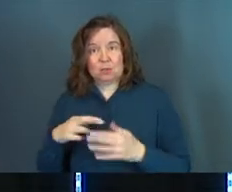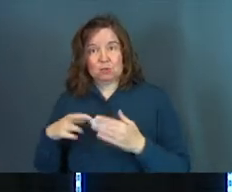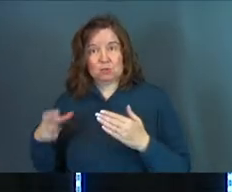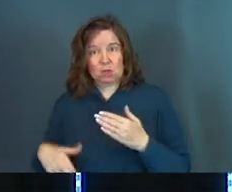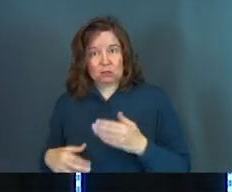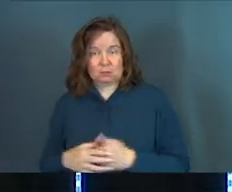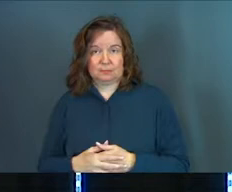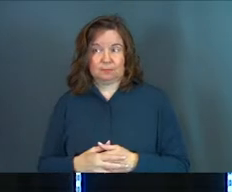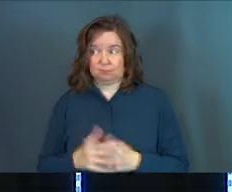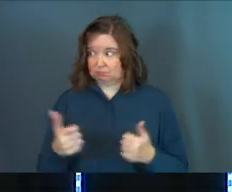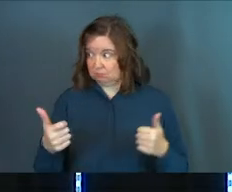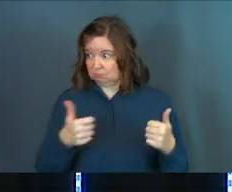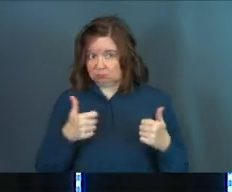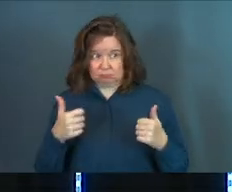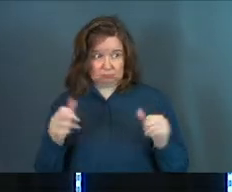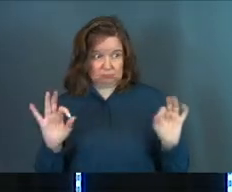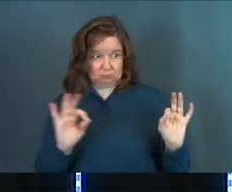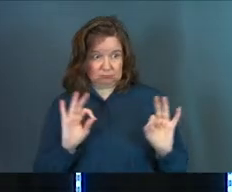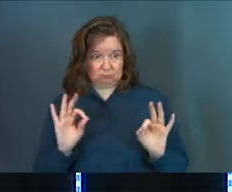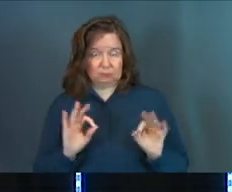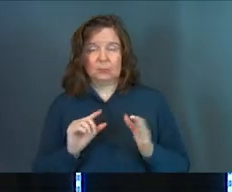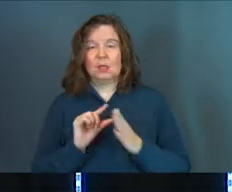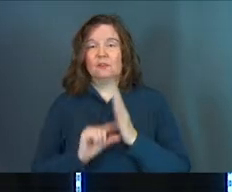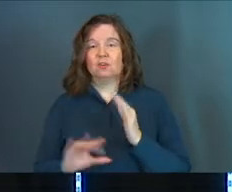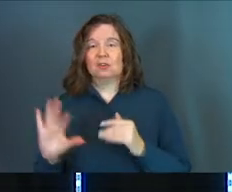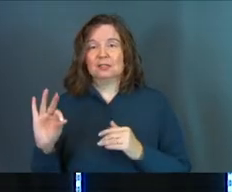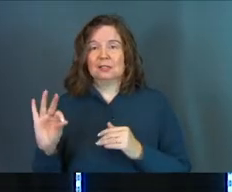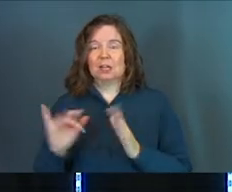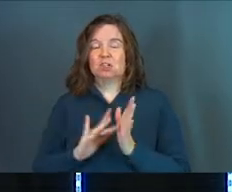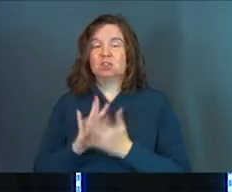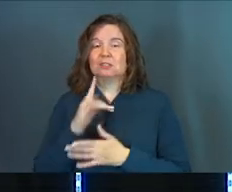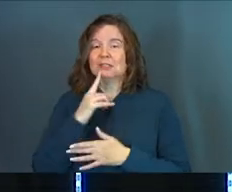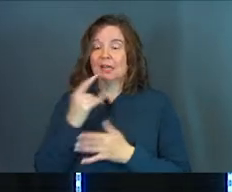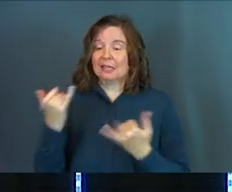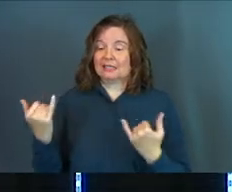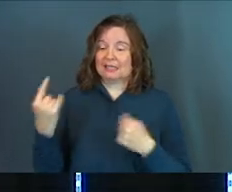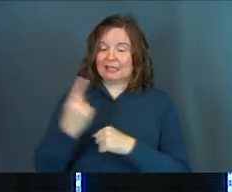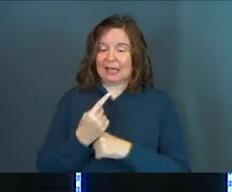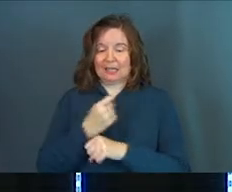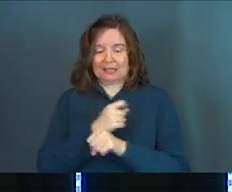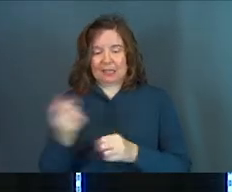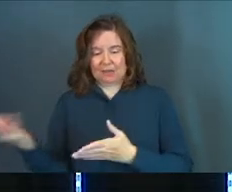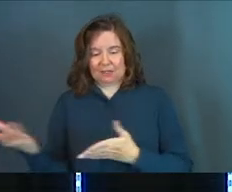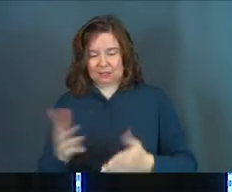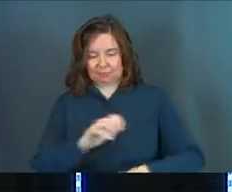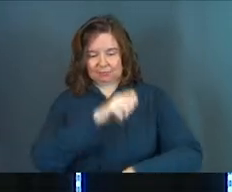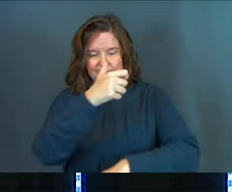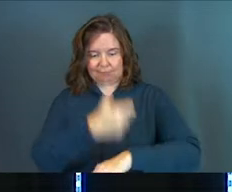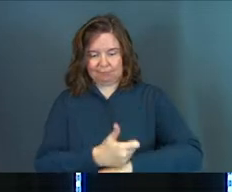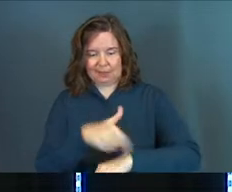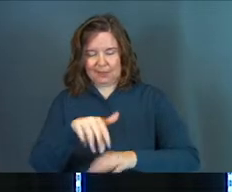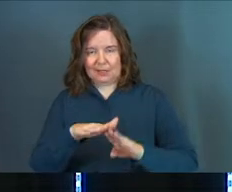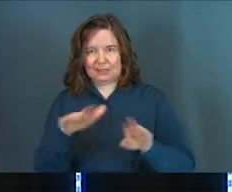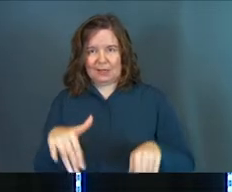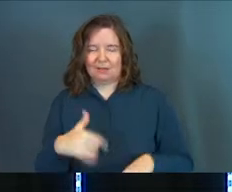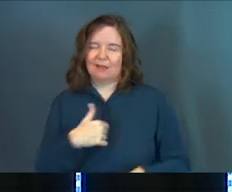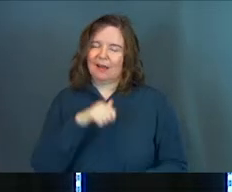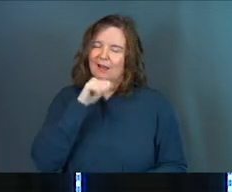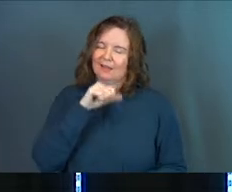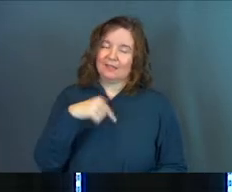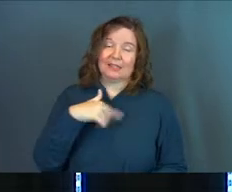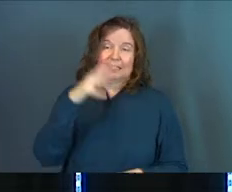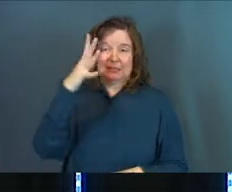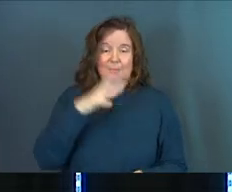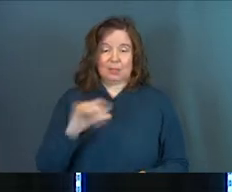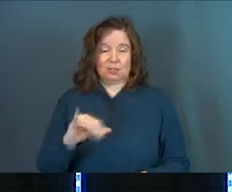result. Are we good? Verse 9, Jesus said to him, today salvation has come to this house. I love this, because this